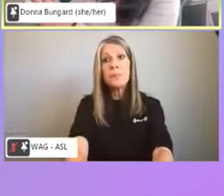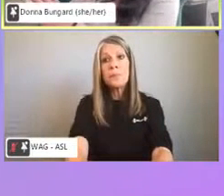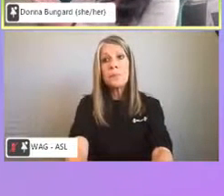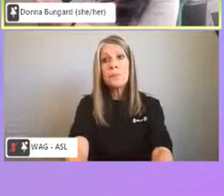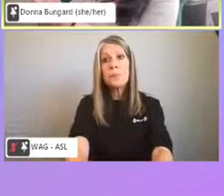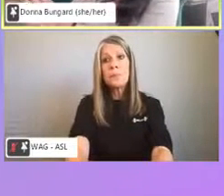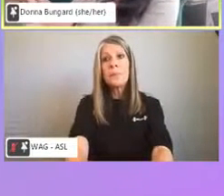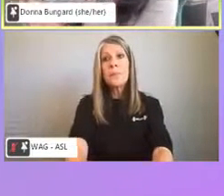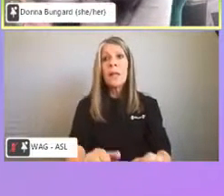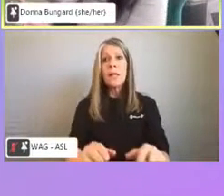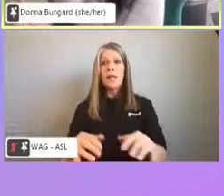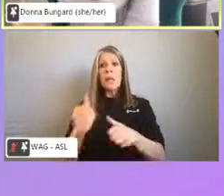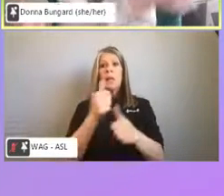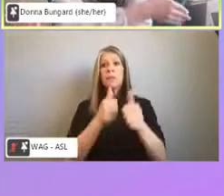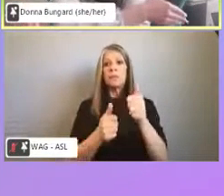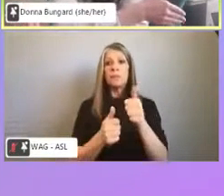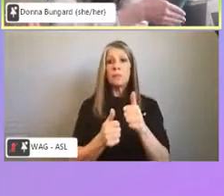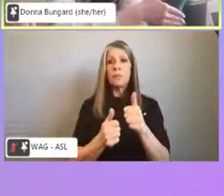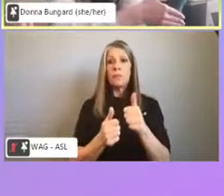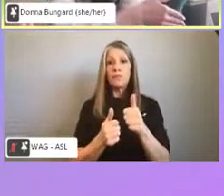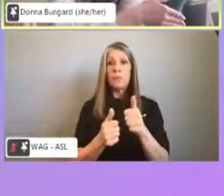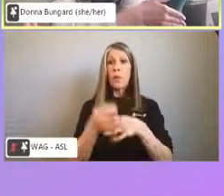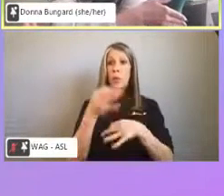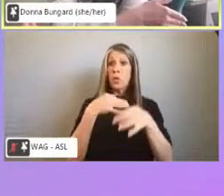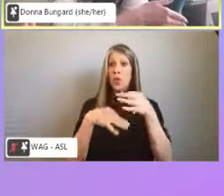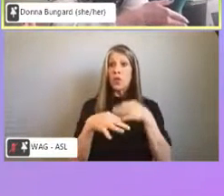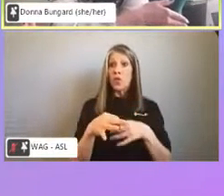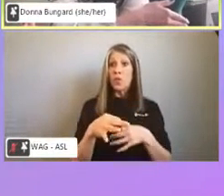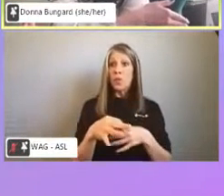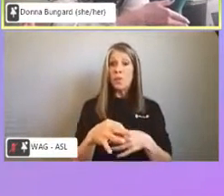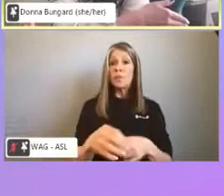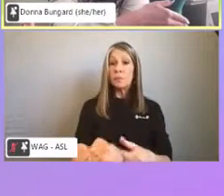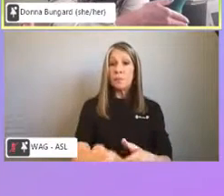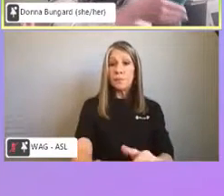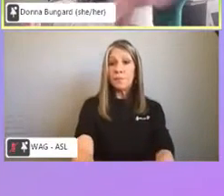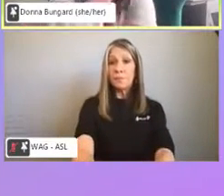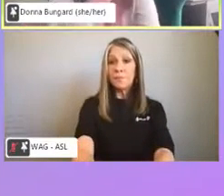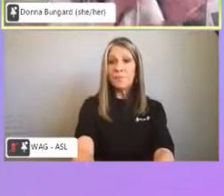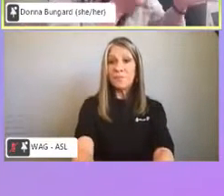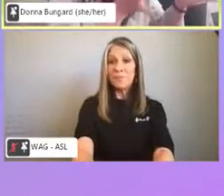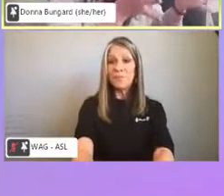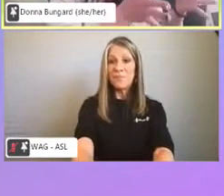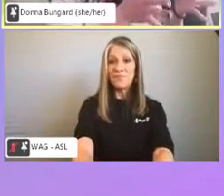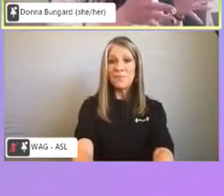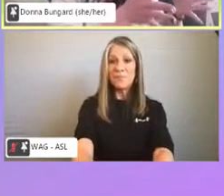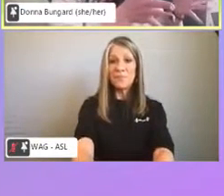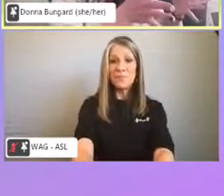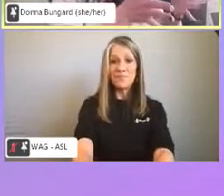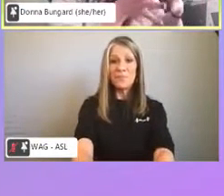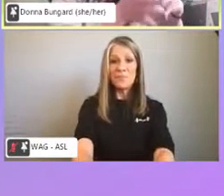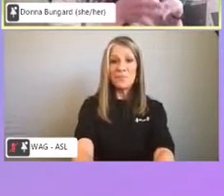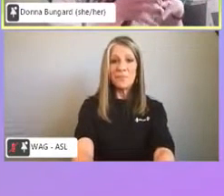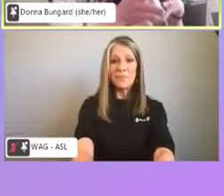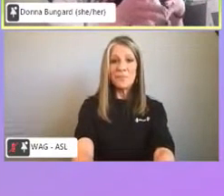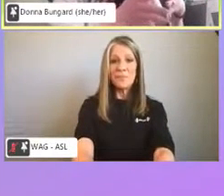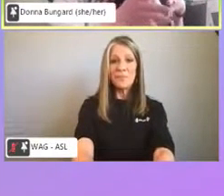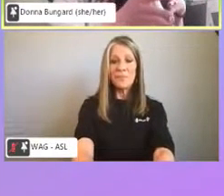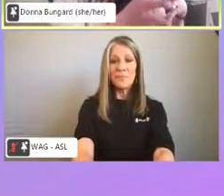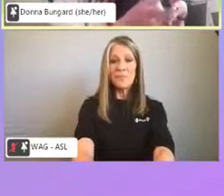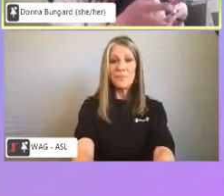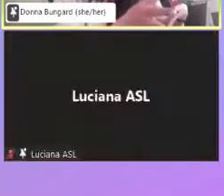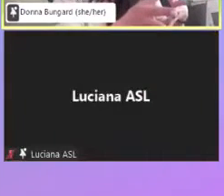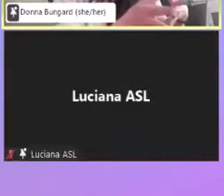under technical conformance, it'll go back to education and awareness and scream about a learning opportunity for a segment of